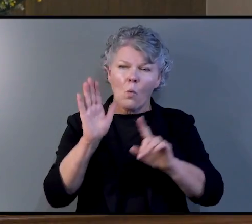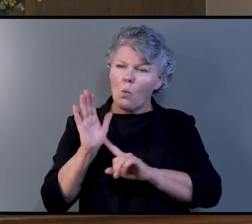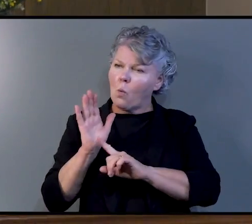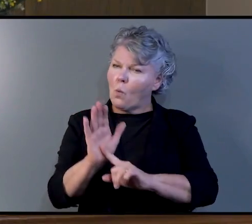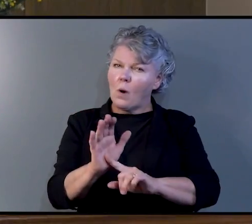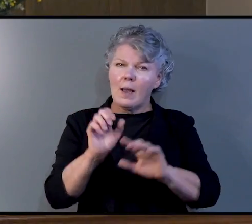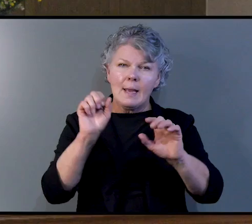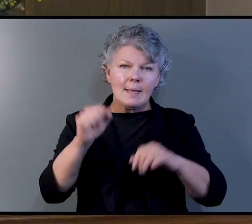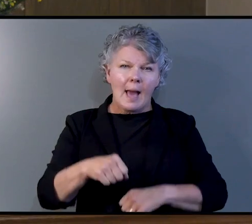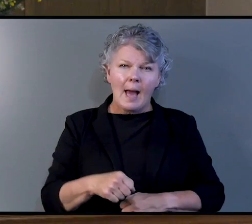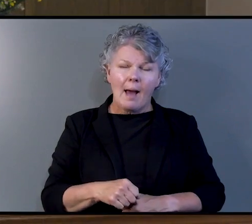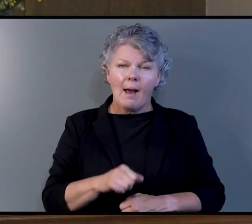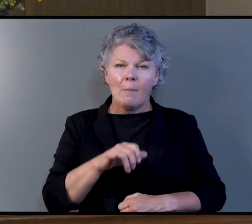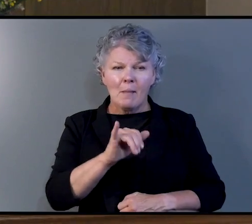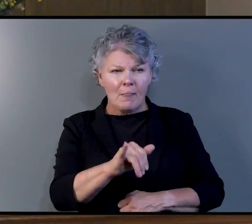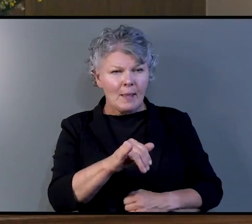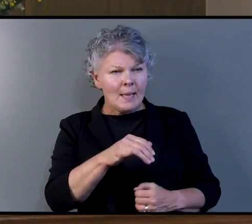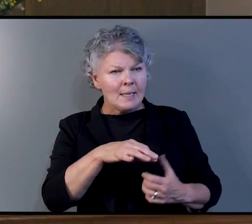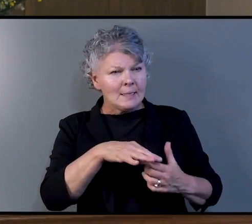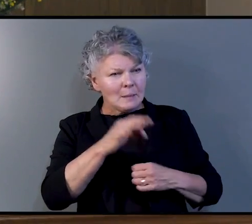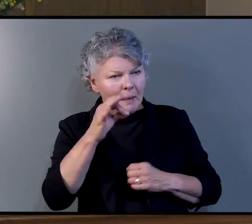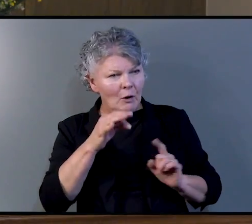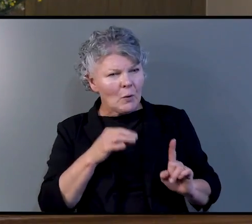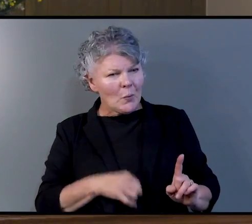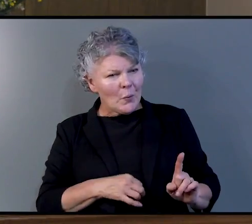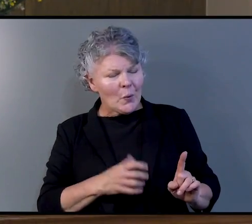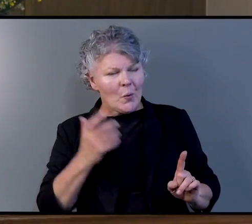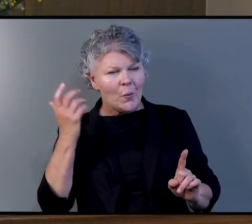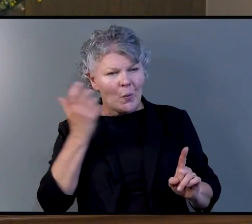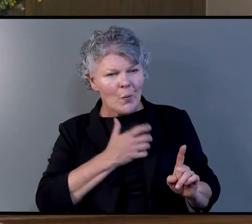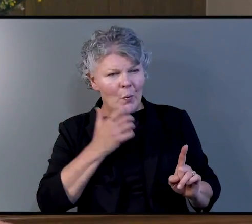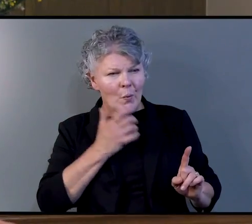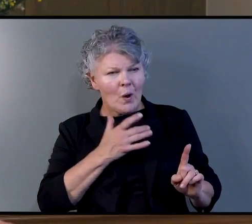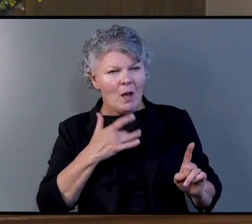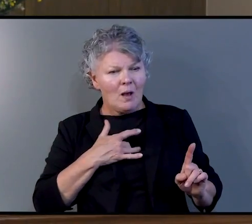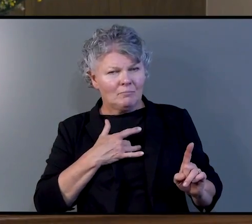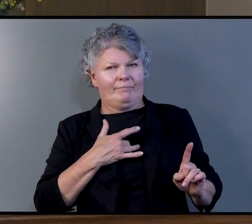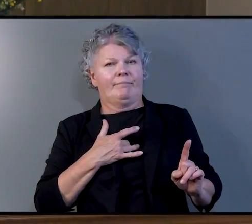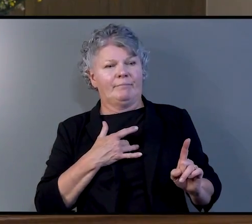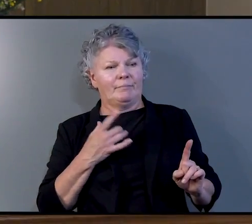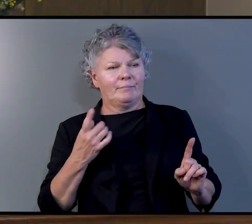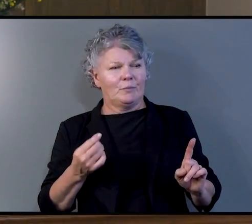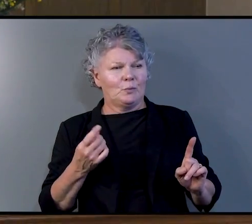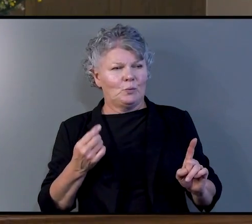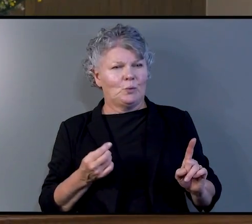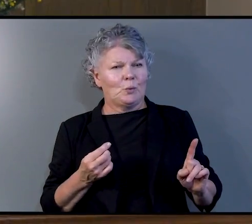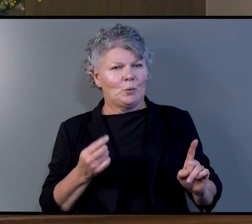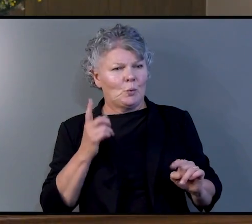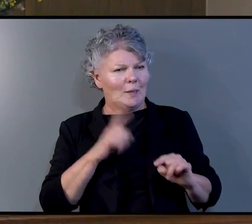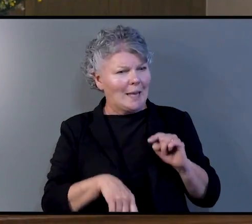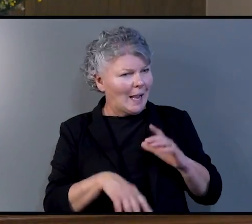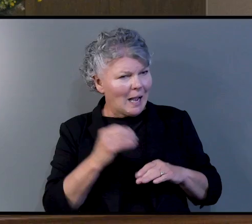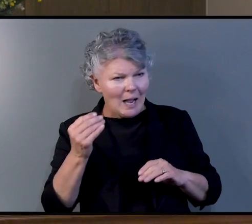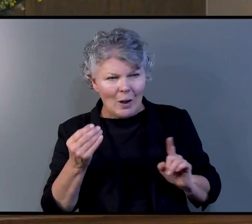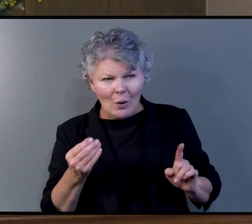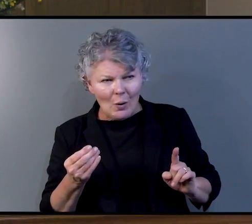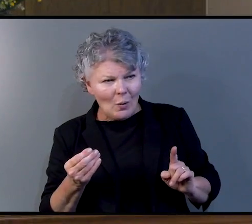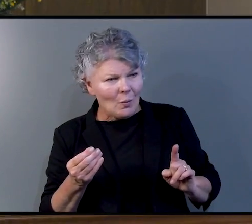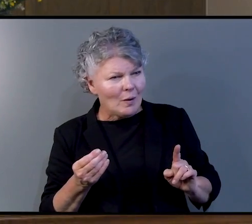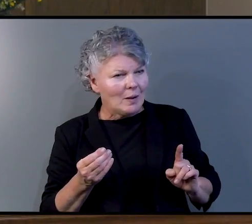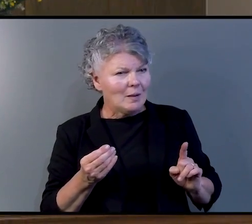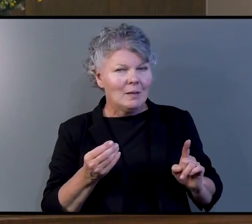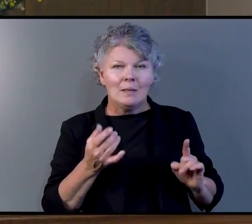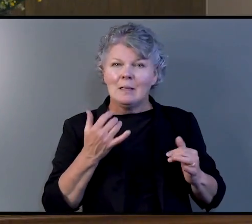signs. So when they run into this spirit in chapter 9, they are taken aback when they can't cast it out. They are